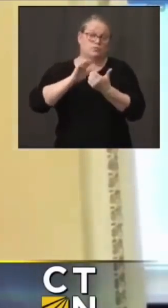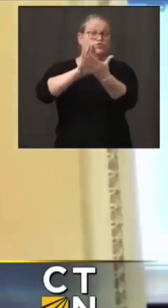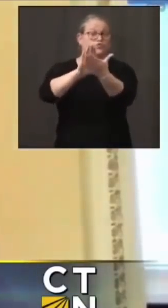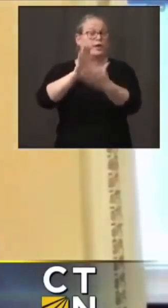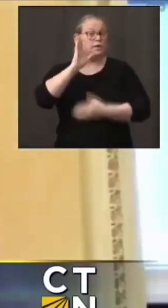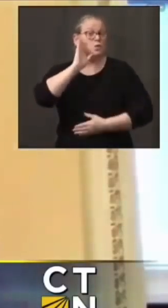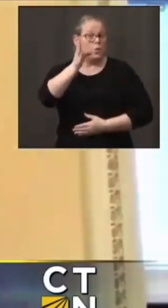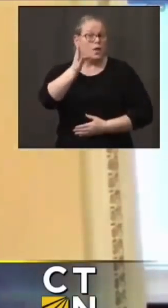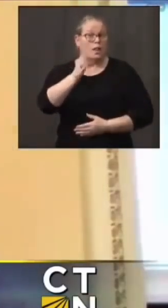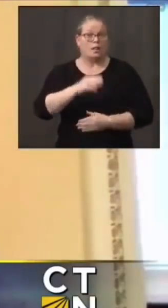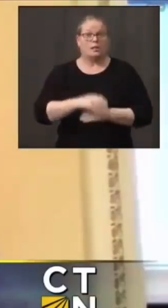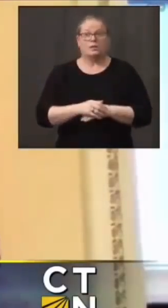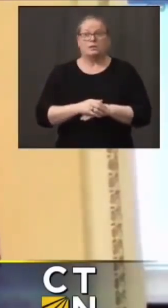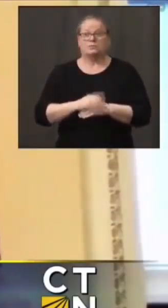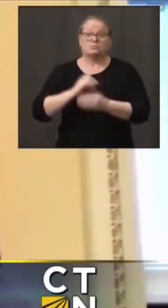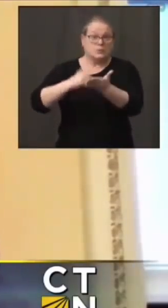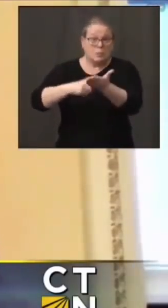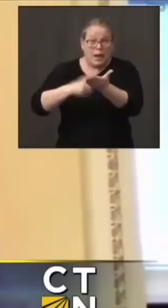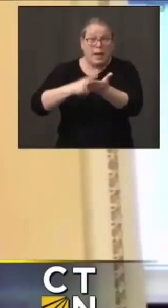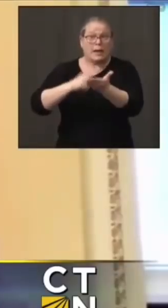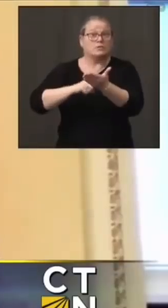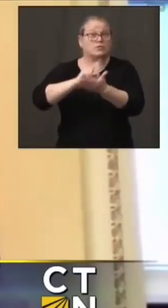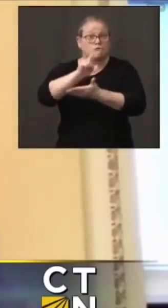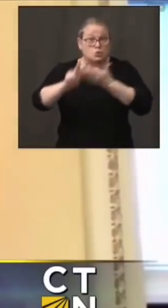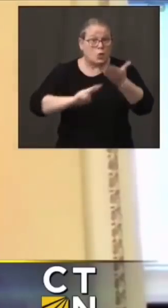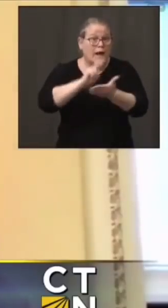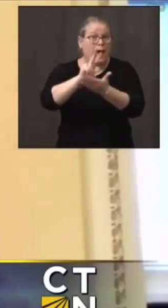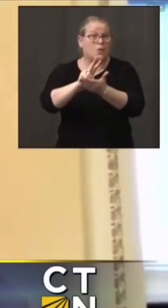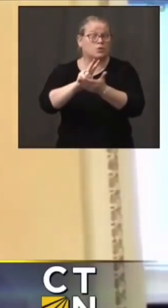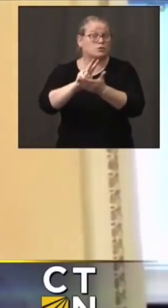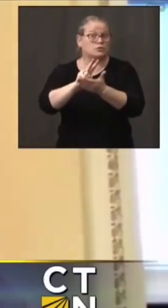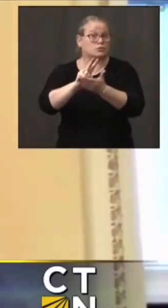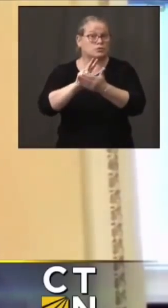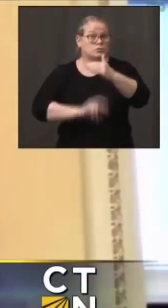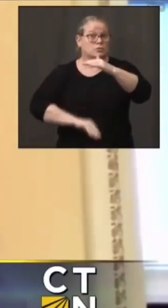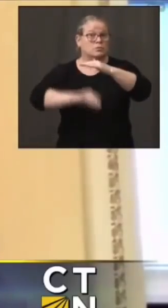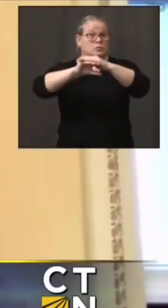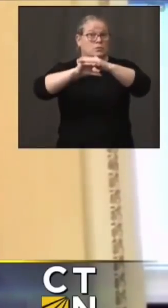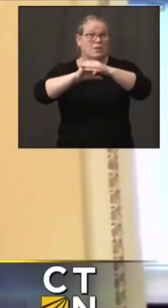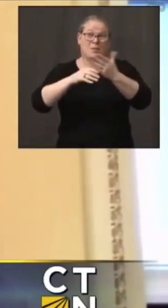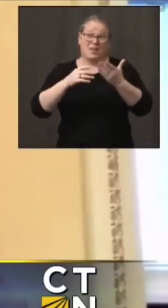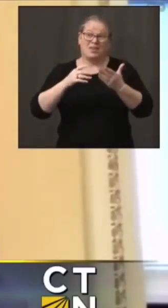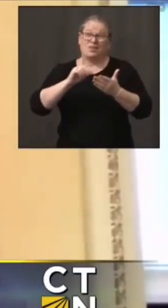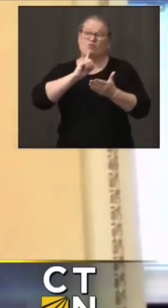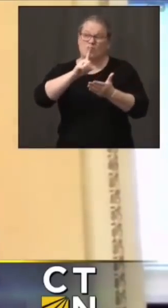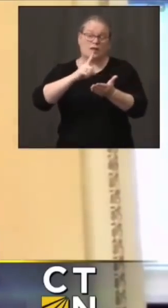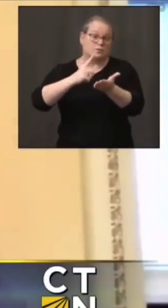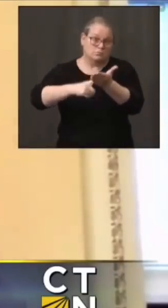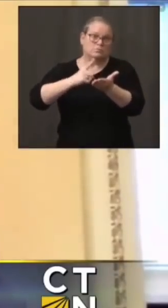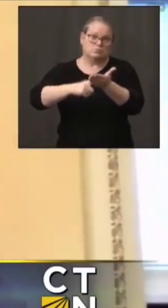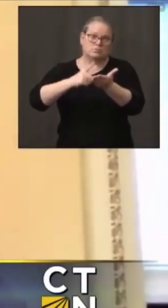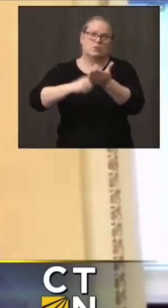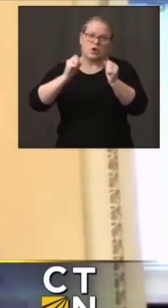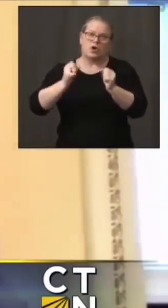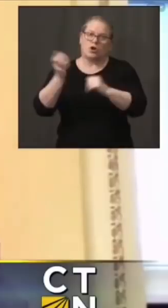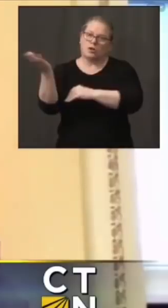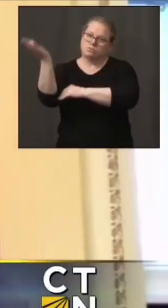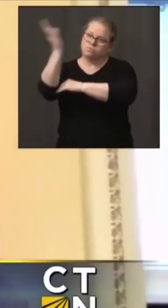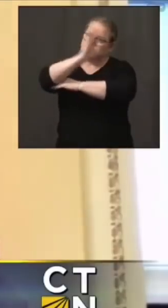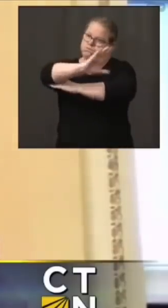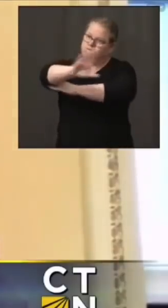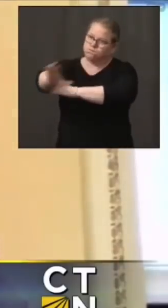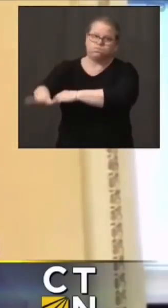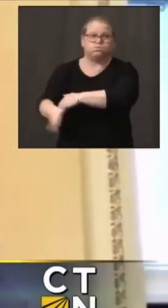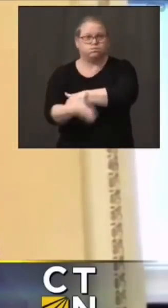debate limitation. We can see how much time each of them take. We could go to the early morning hours on Thursday. I think